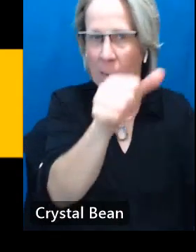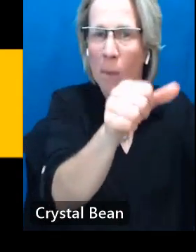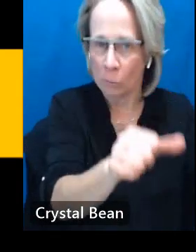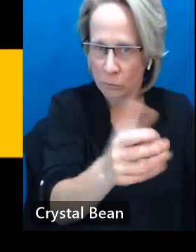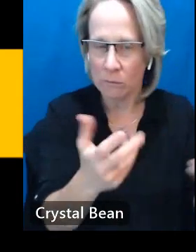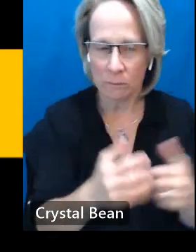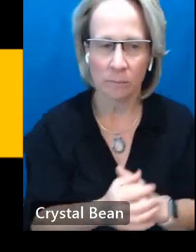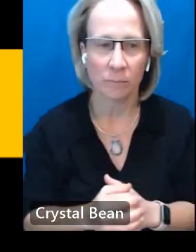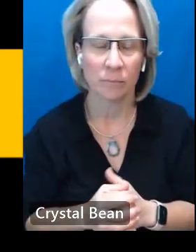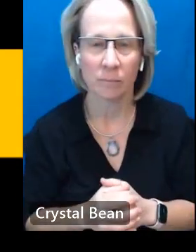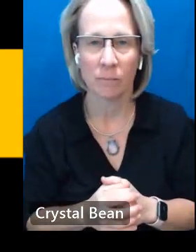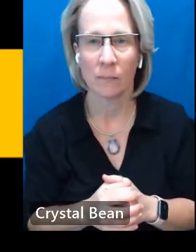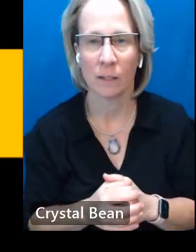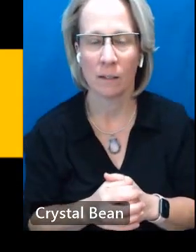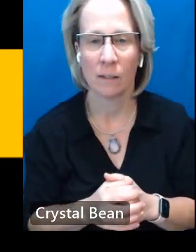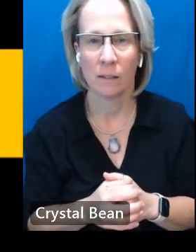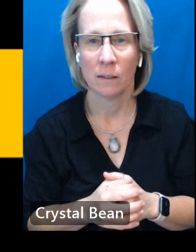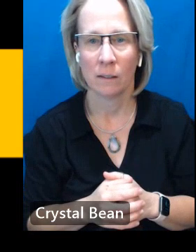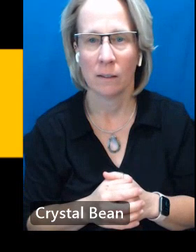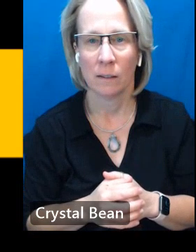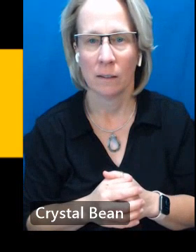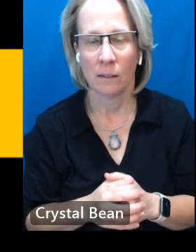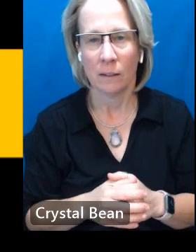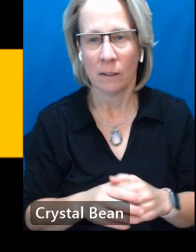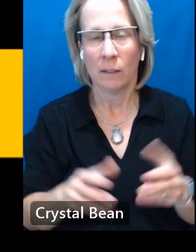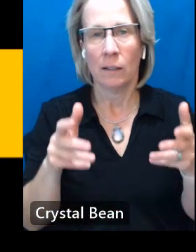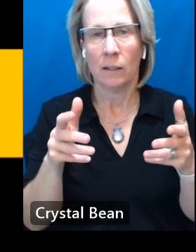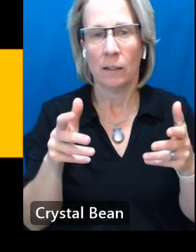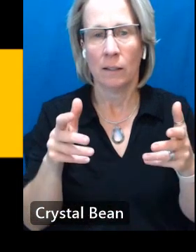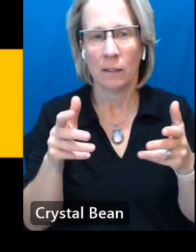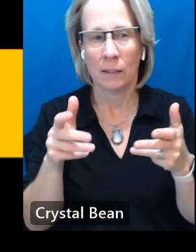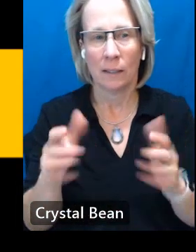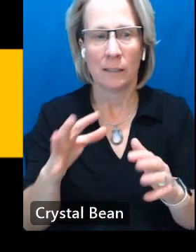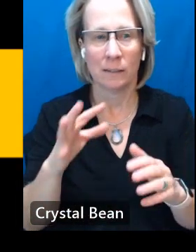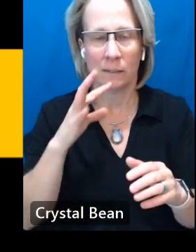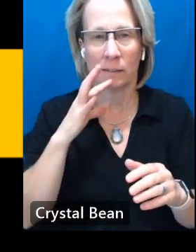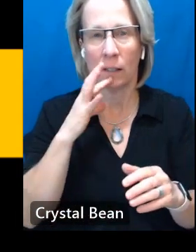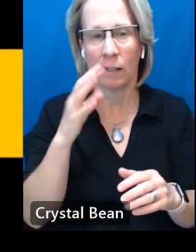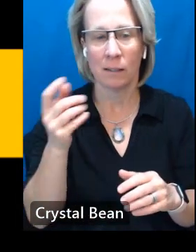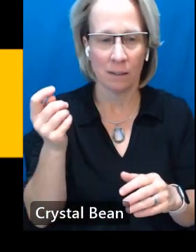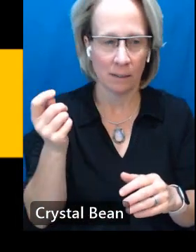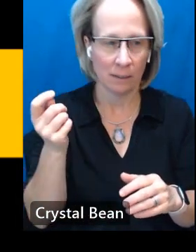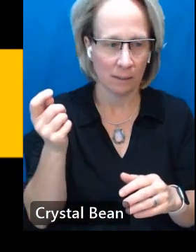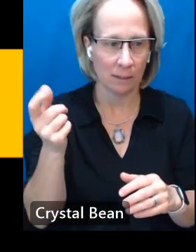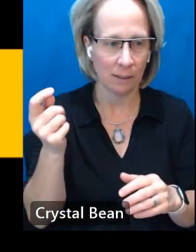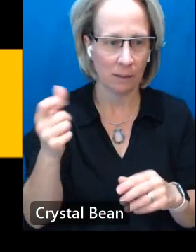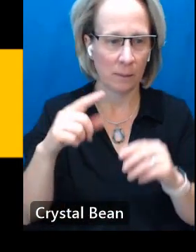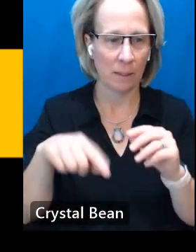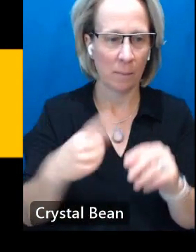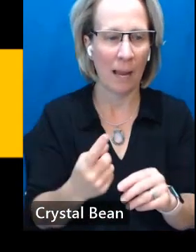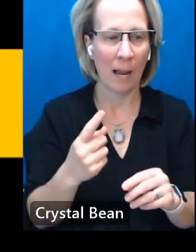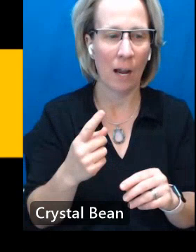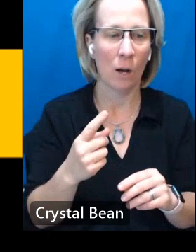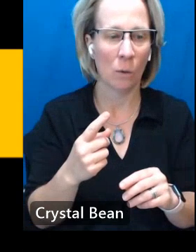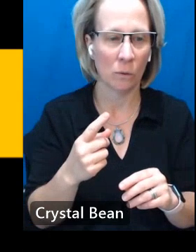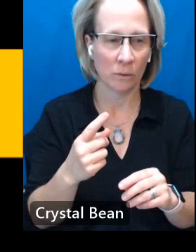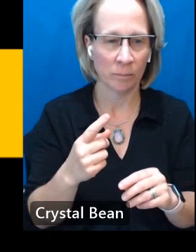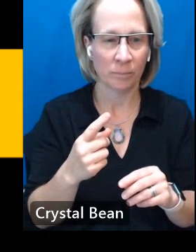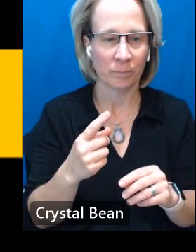Let's talk a little bit about journal errors. So there's a few different types of errors that you can run